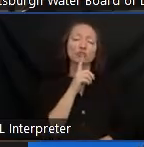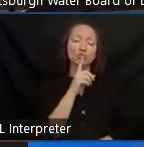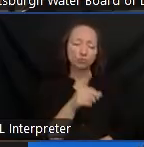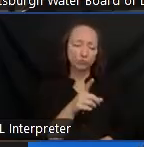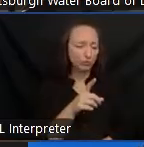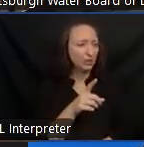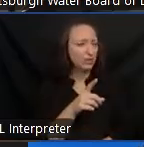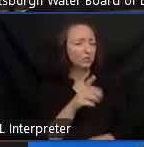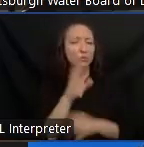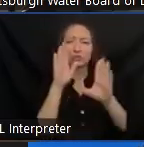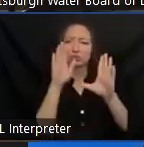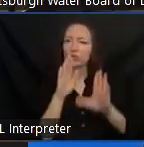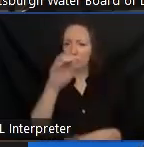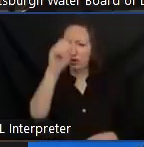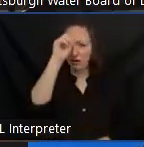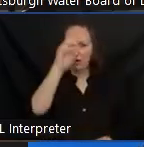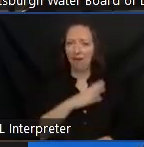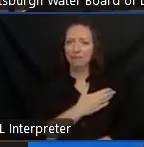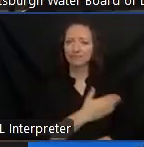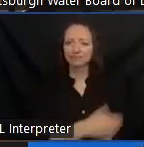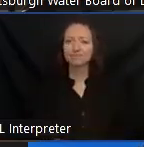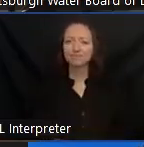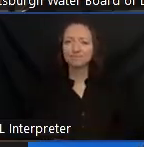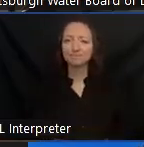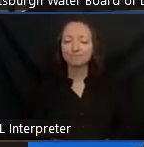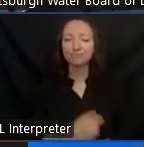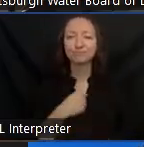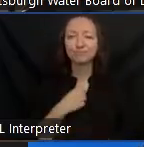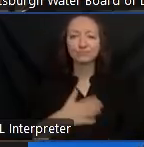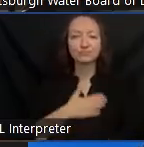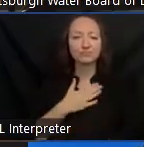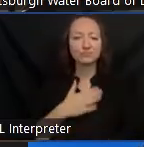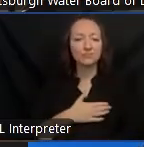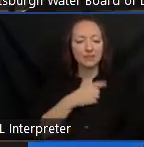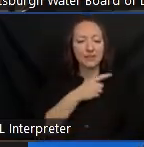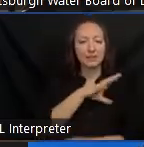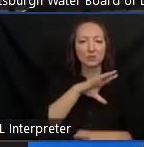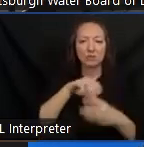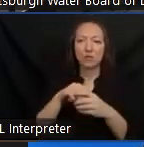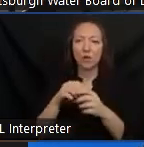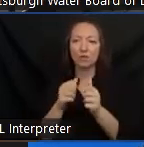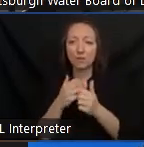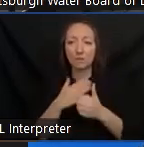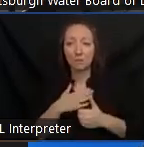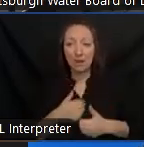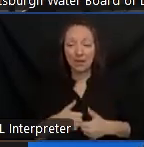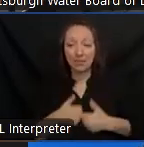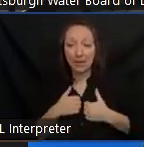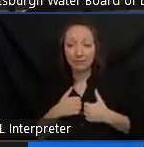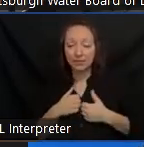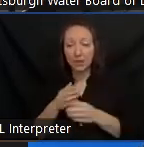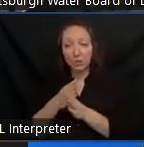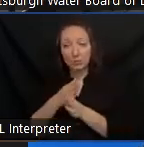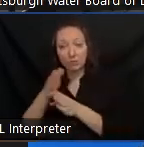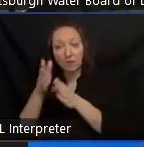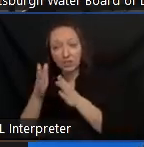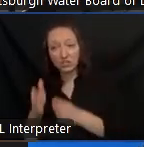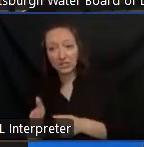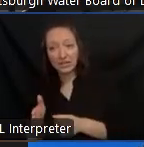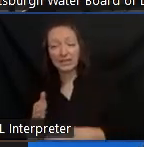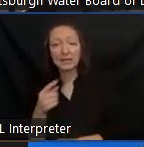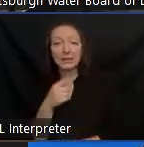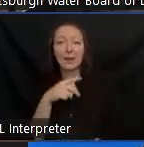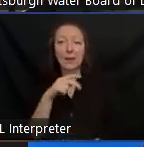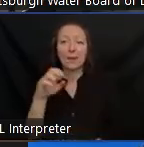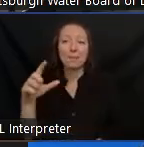the good guys. I'm really glad that he was in my life. Professionally, Paul had a number